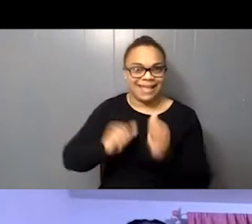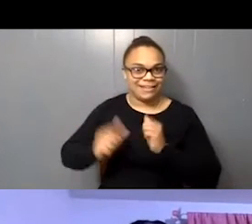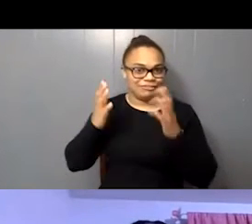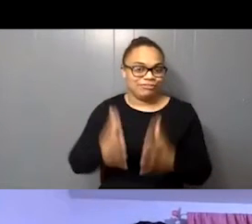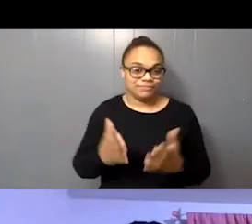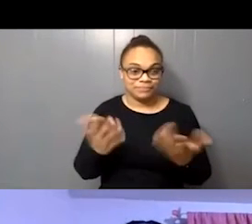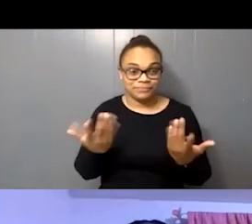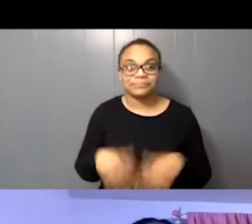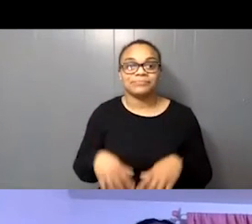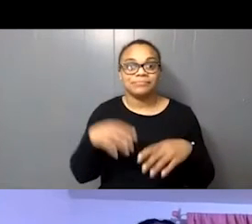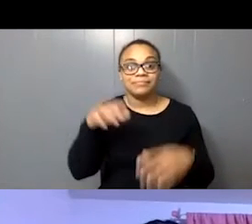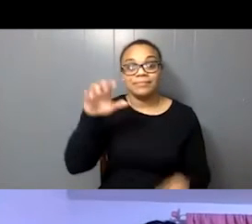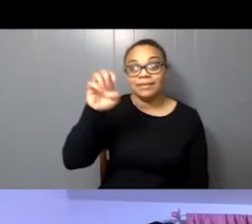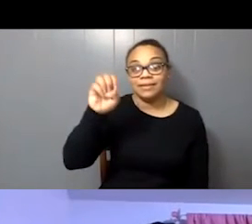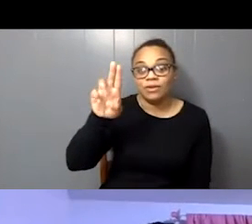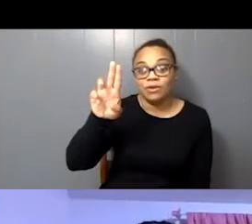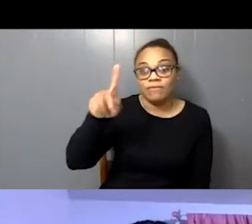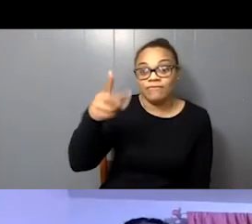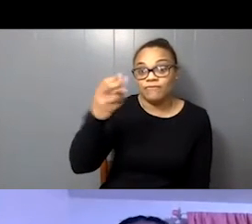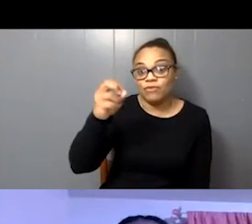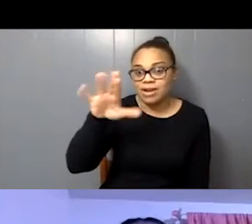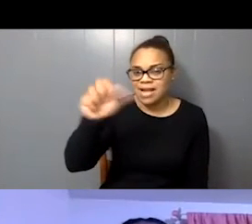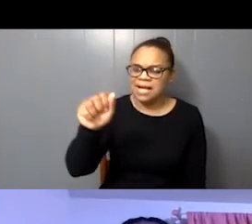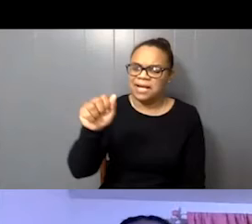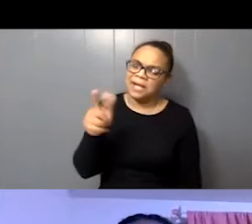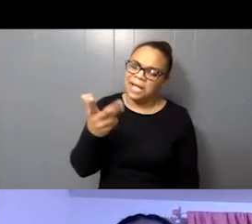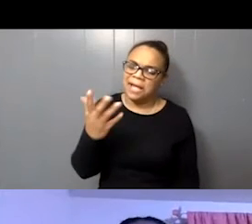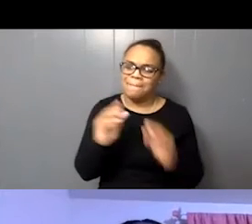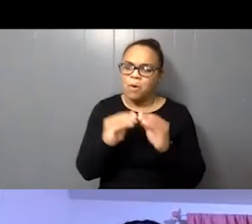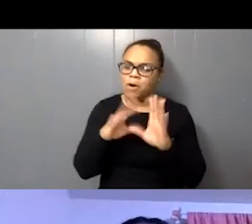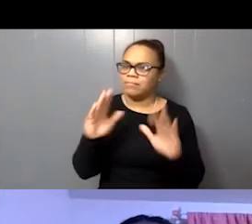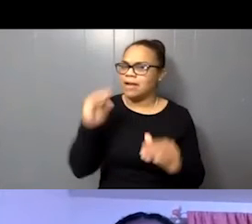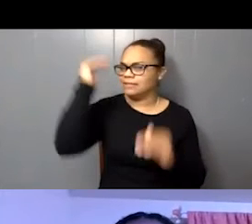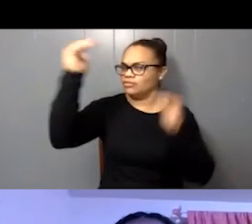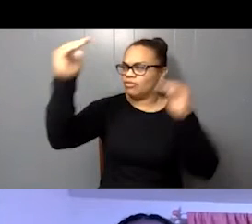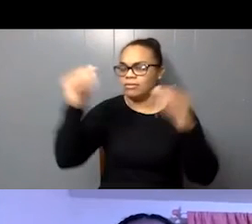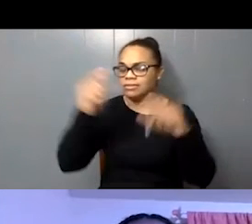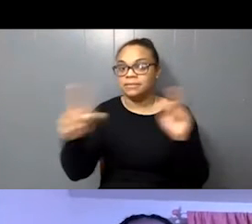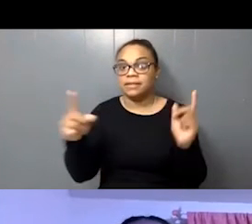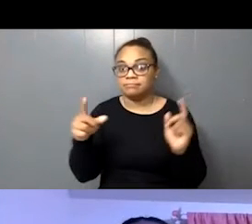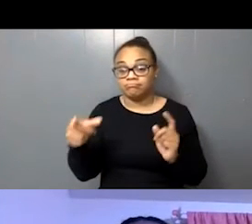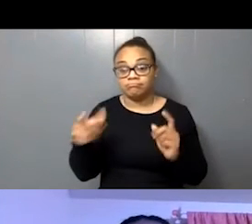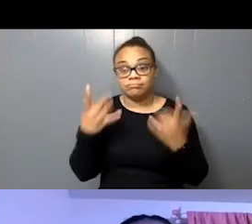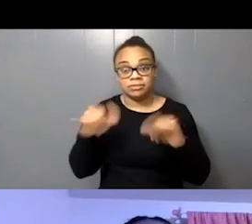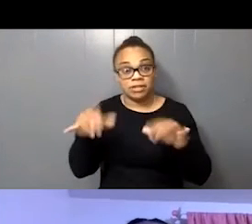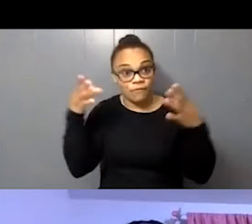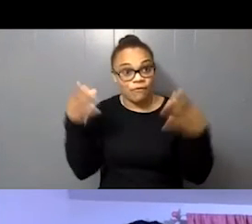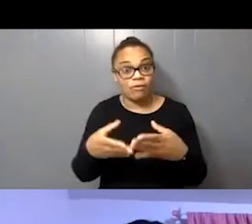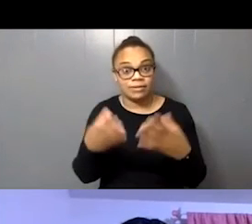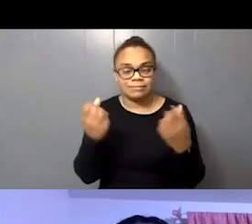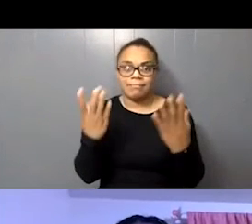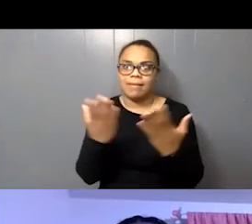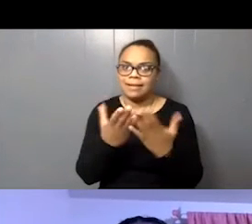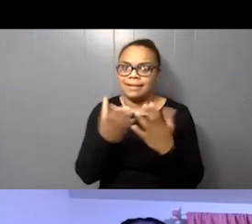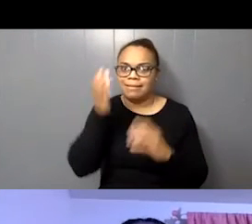Euphoria is a more adultish version, but it does tackle a lot of things, especially like people in the community. There's a